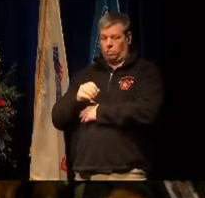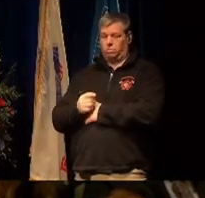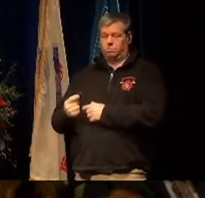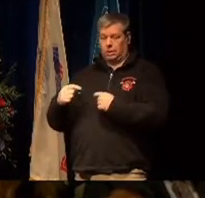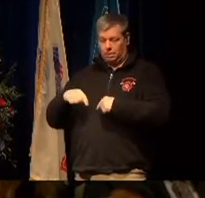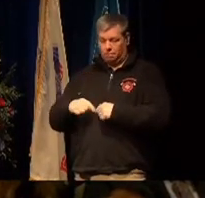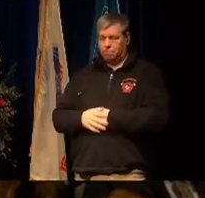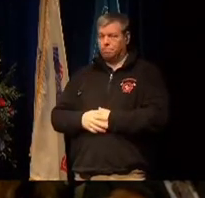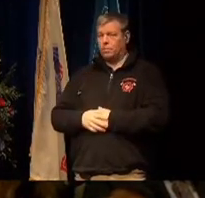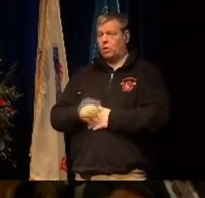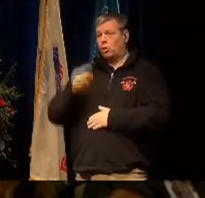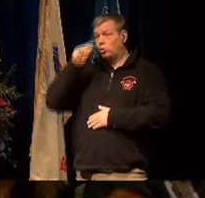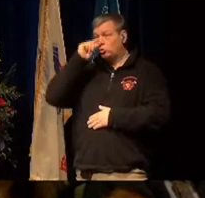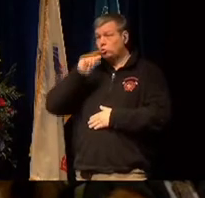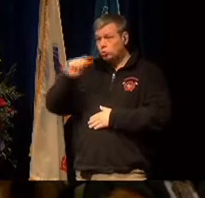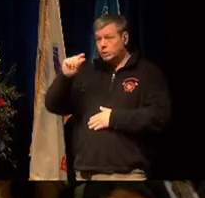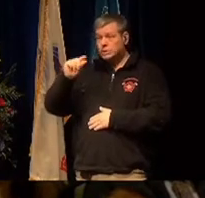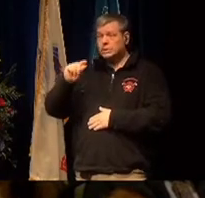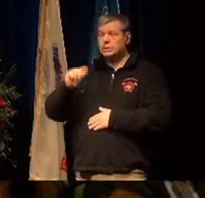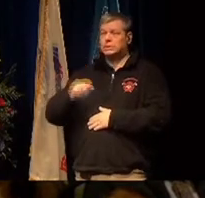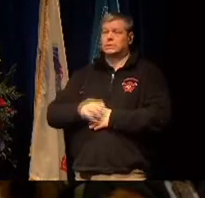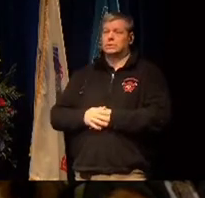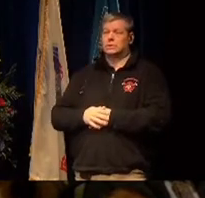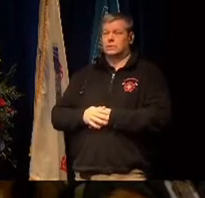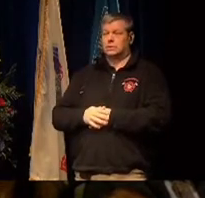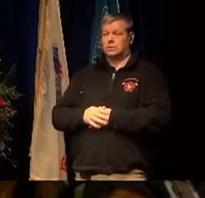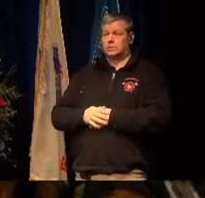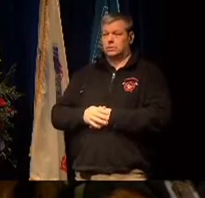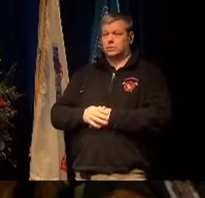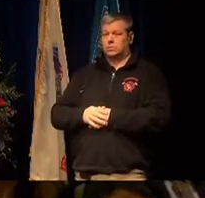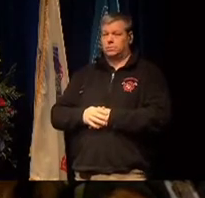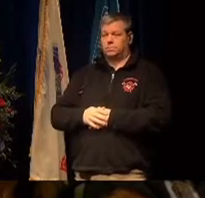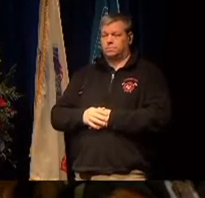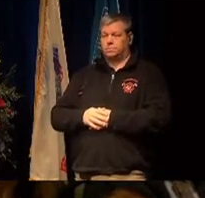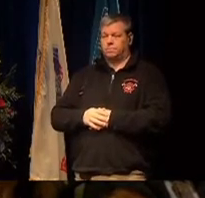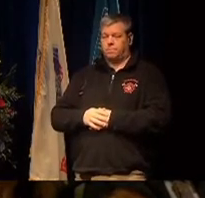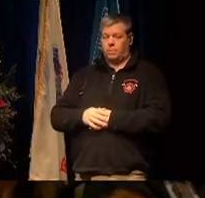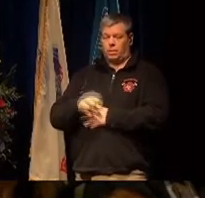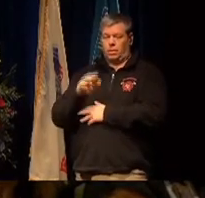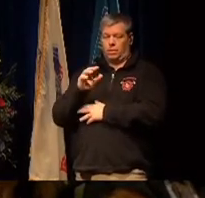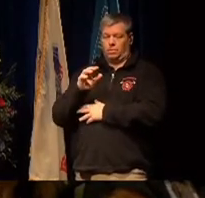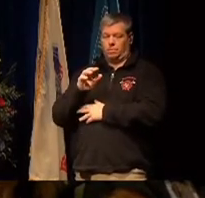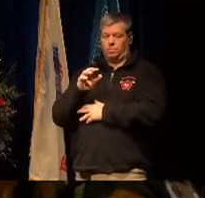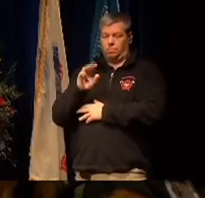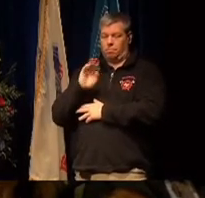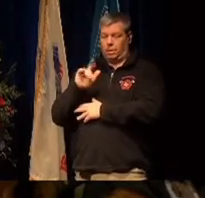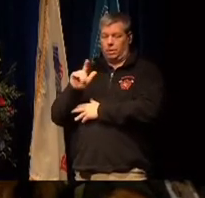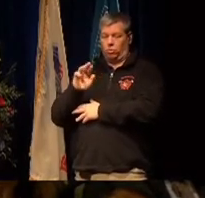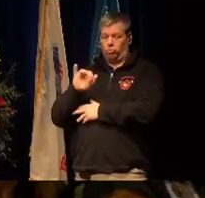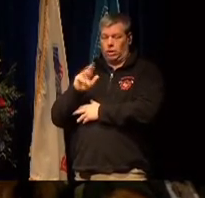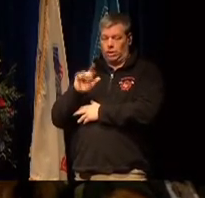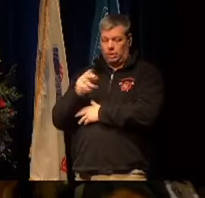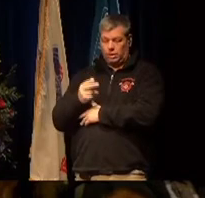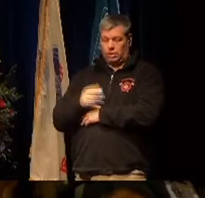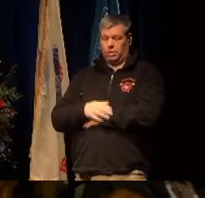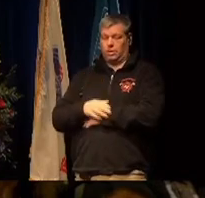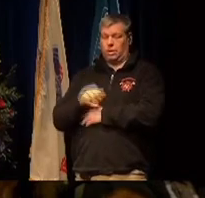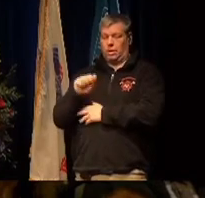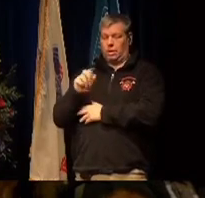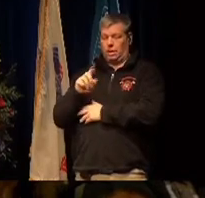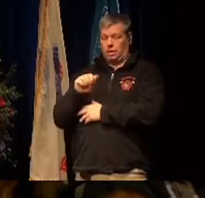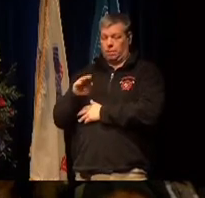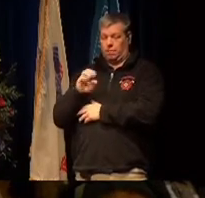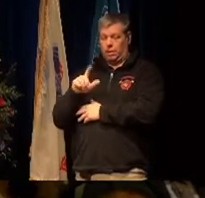Supervisor. The County Executive, Adam Bello, is here, and Jeff McCann, the deputy, is here with him. There are